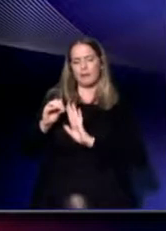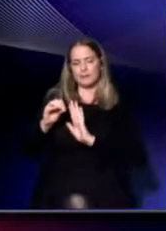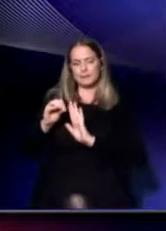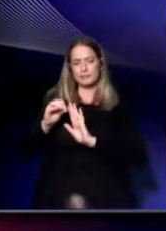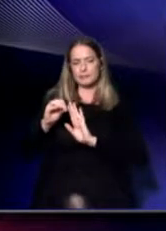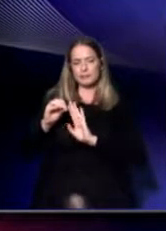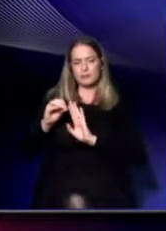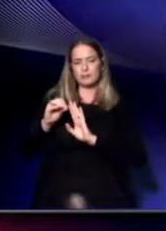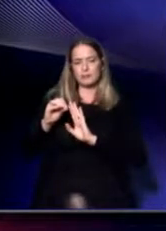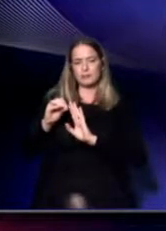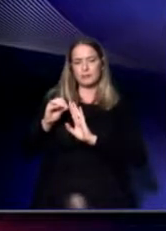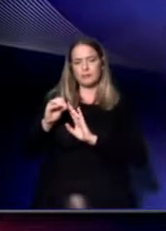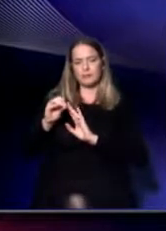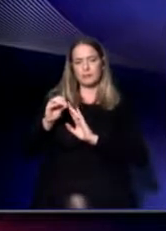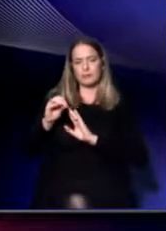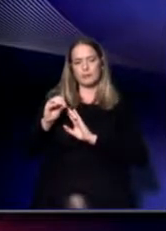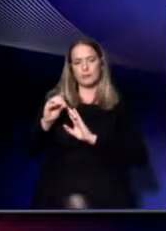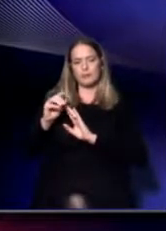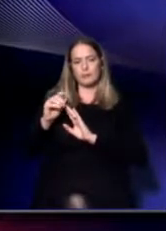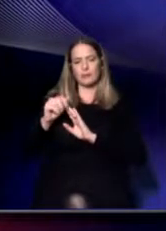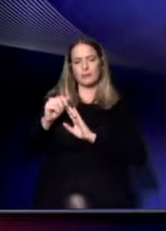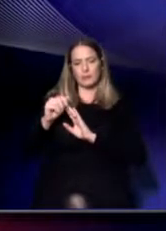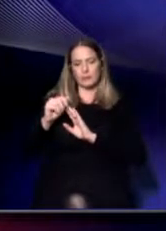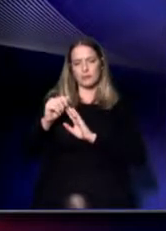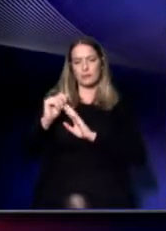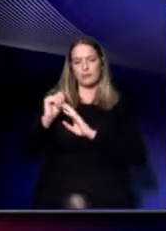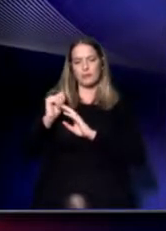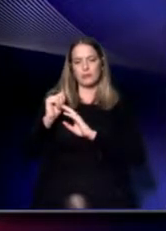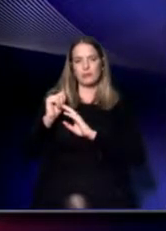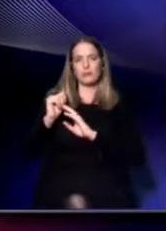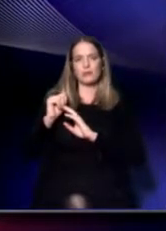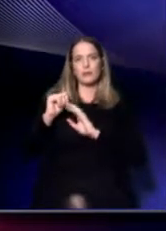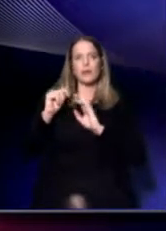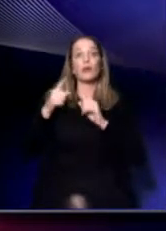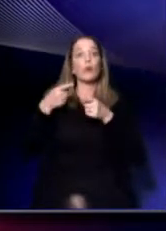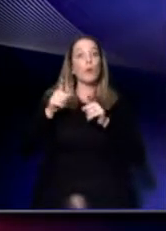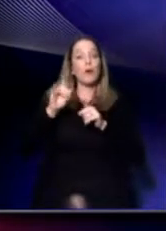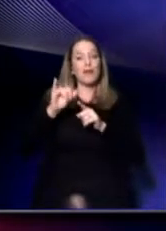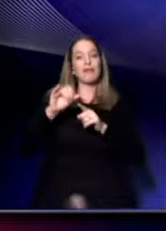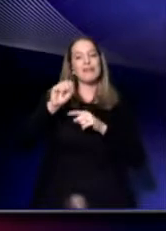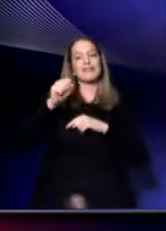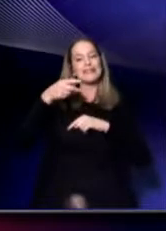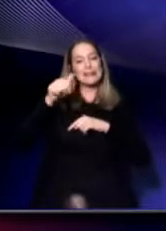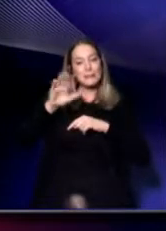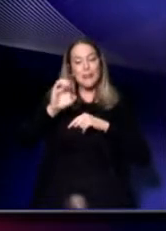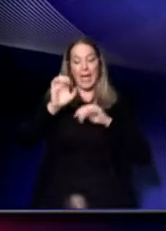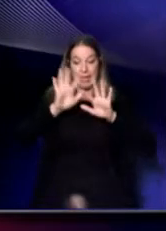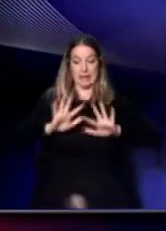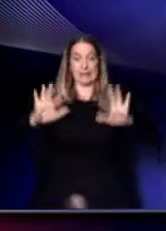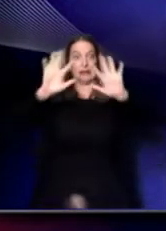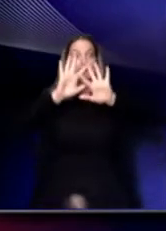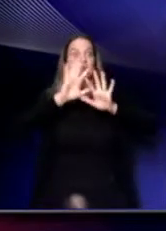the terms that we're using, while the space is being fully used,